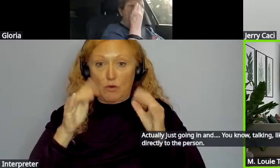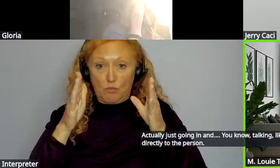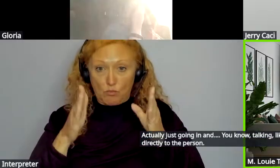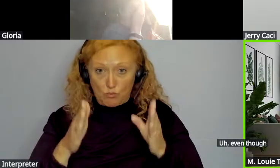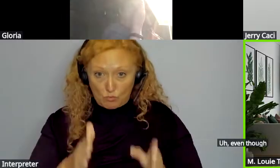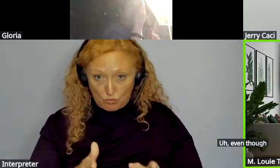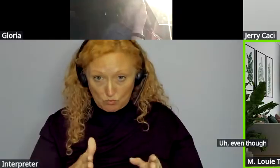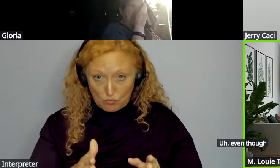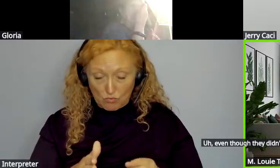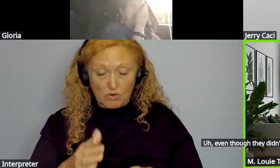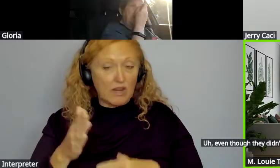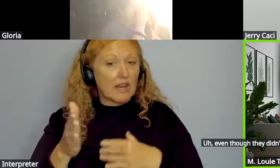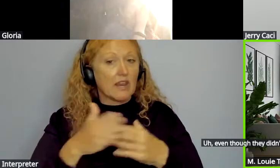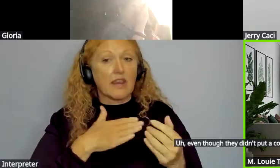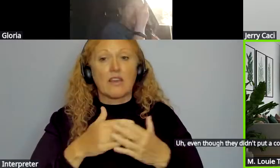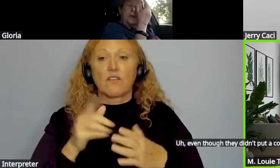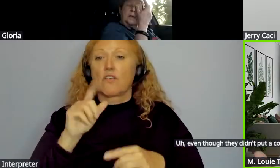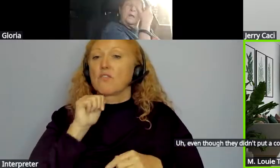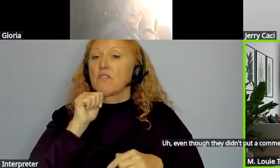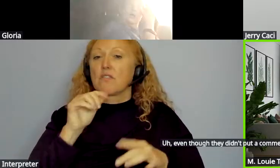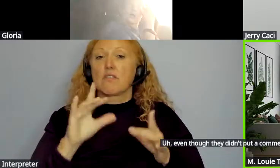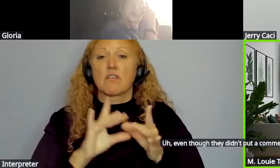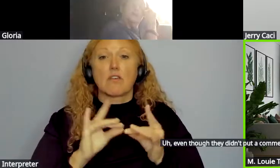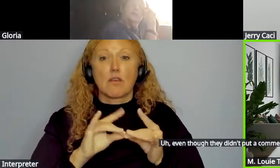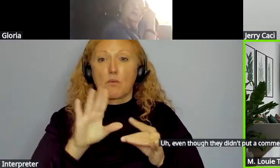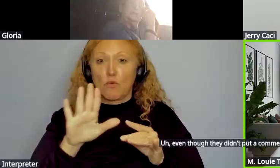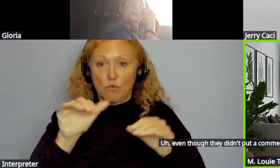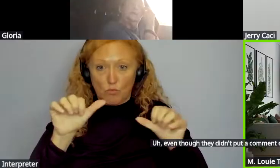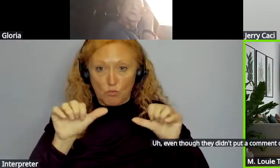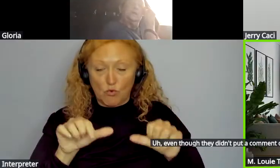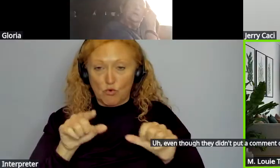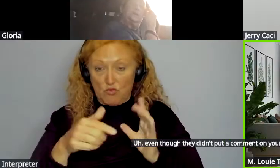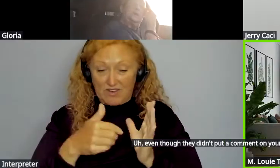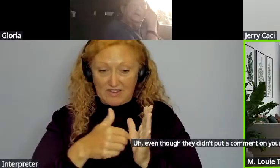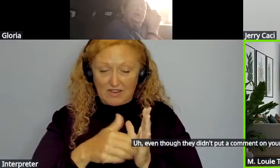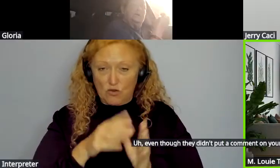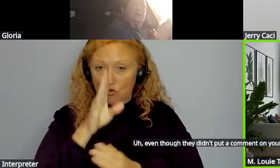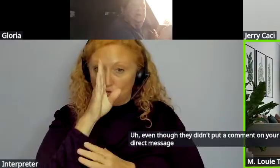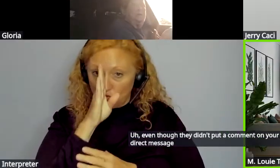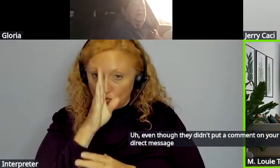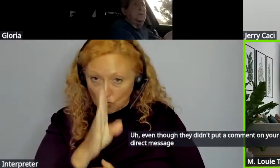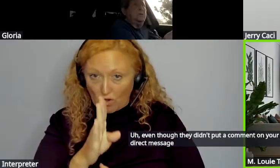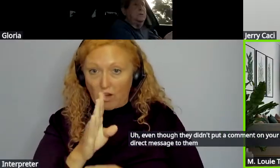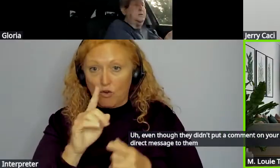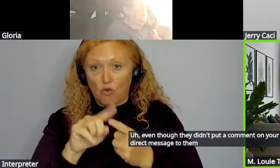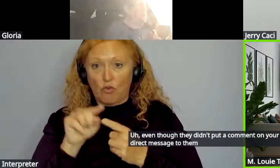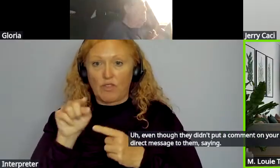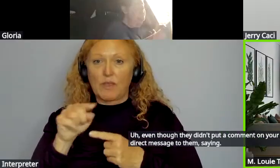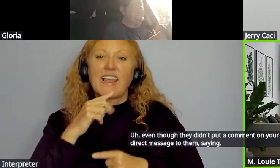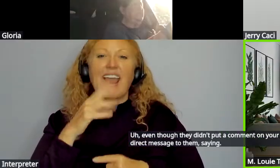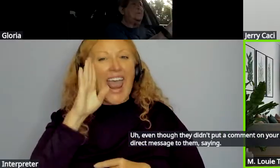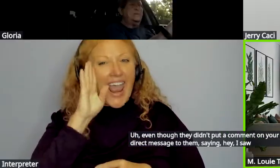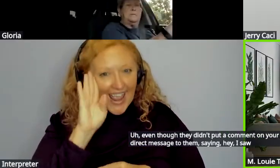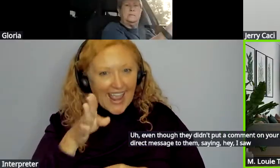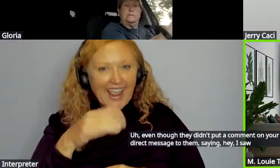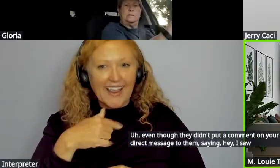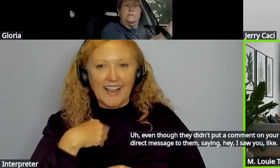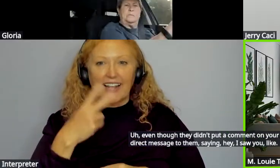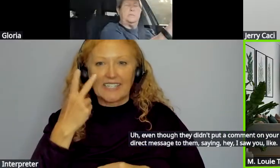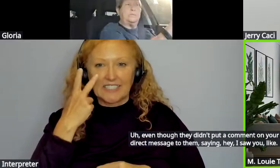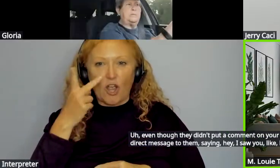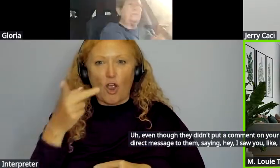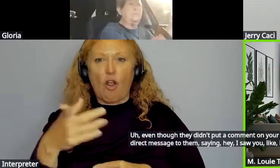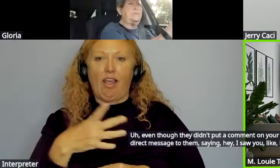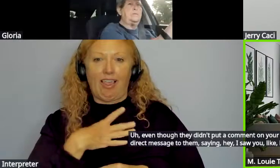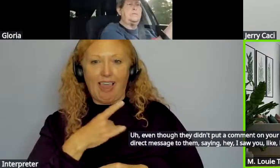though they didn't put a comment on your post, going in, sending a direct message to them saying, "Hey, I saw you like looked at my post